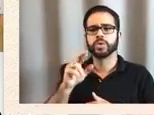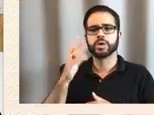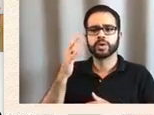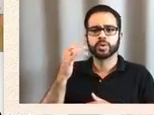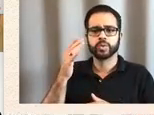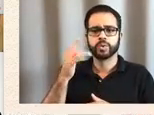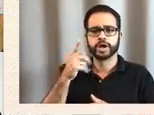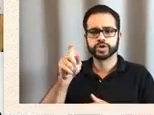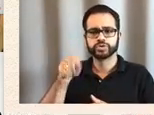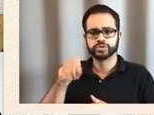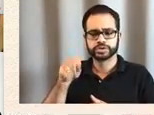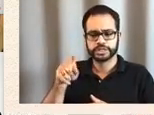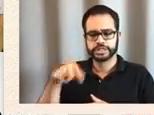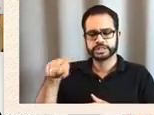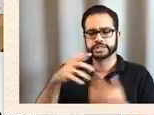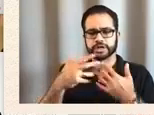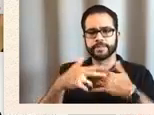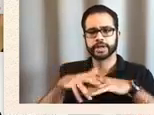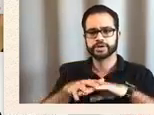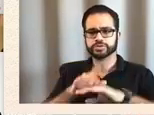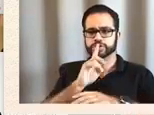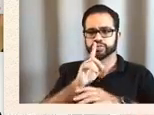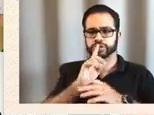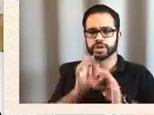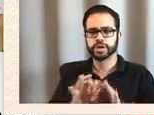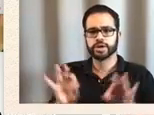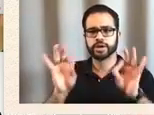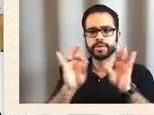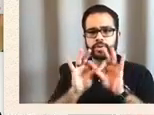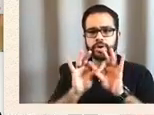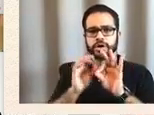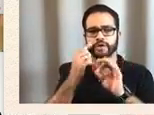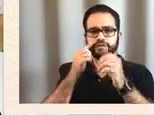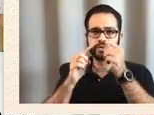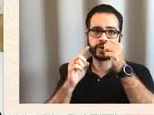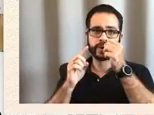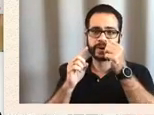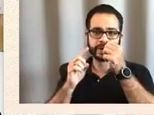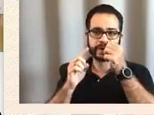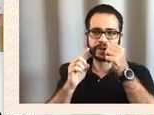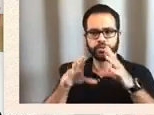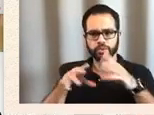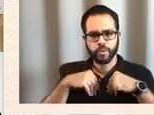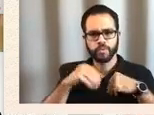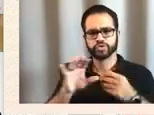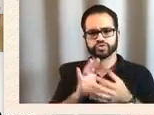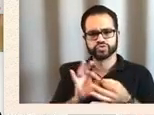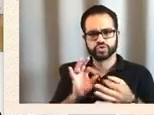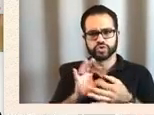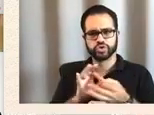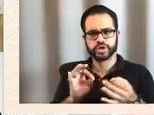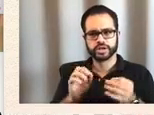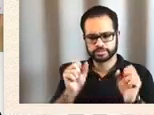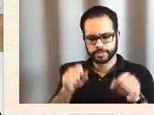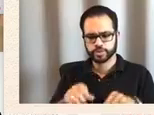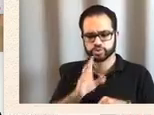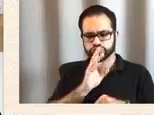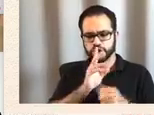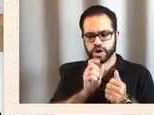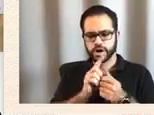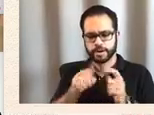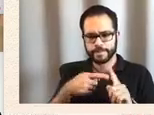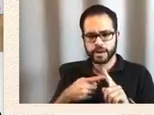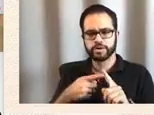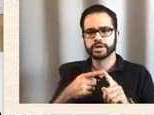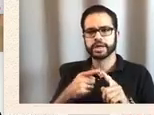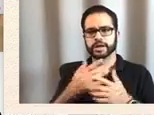these accommodations. So it's important to kind of own your story and be able to talk about it and be compassionate and understand